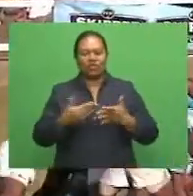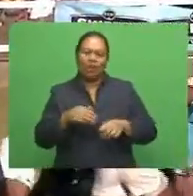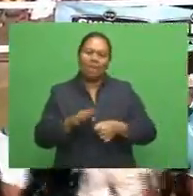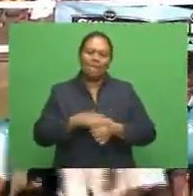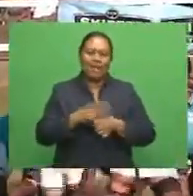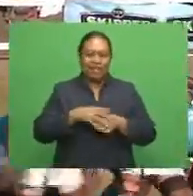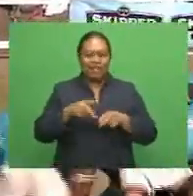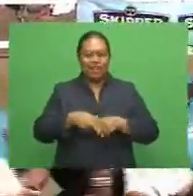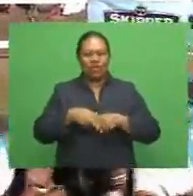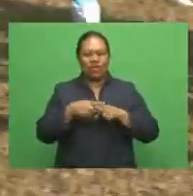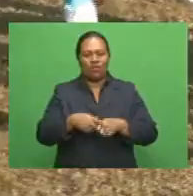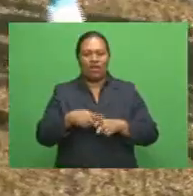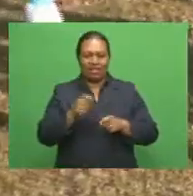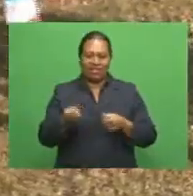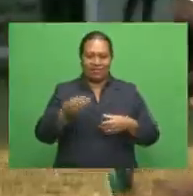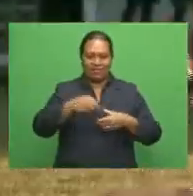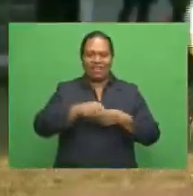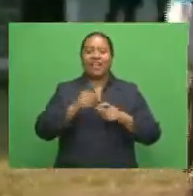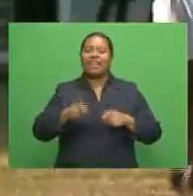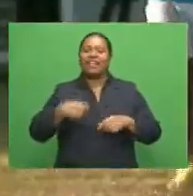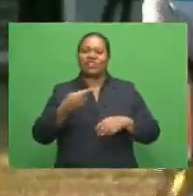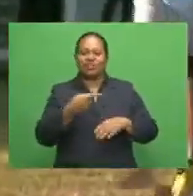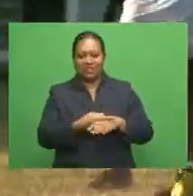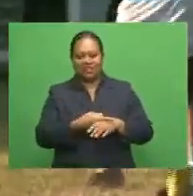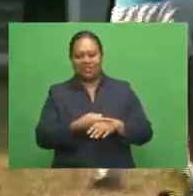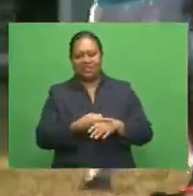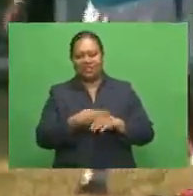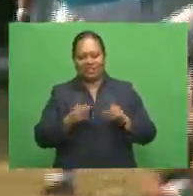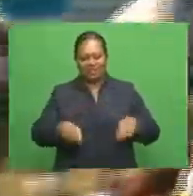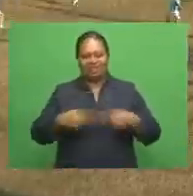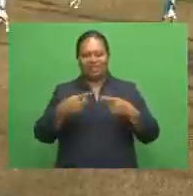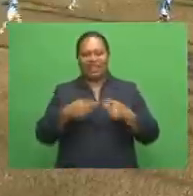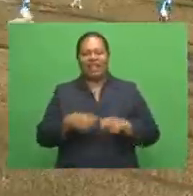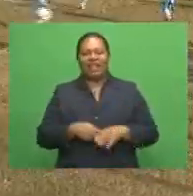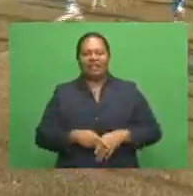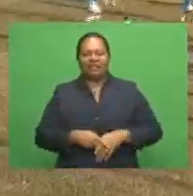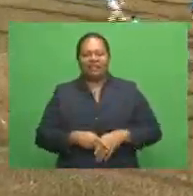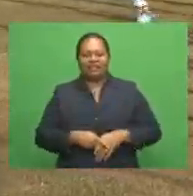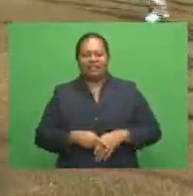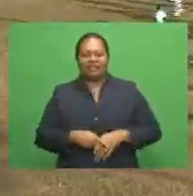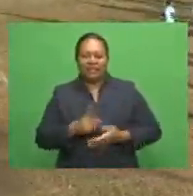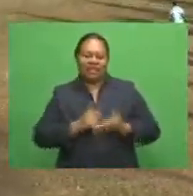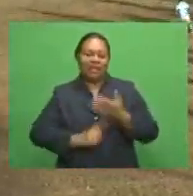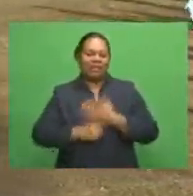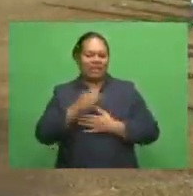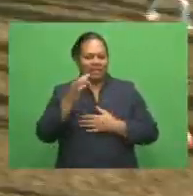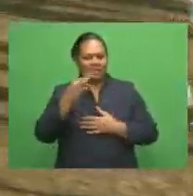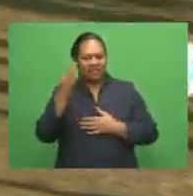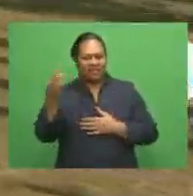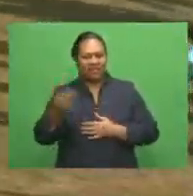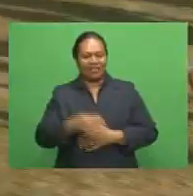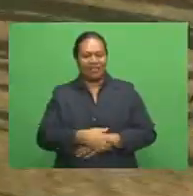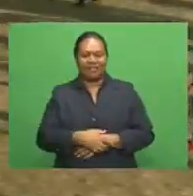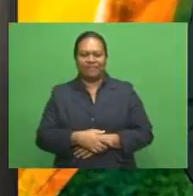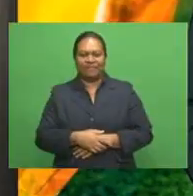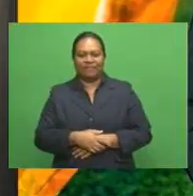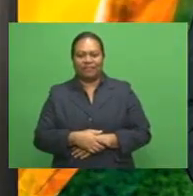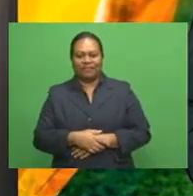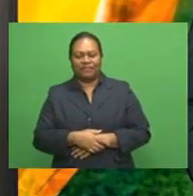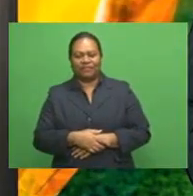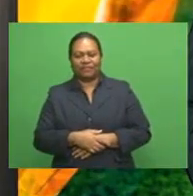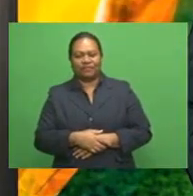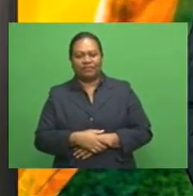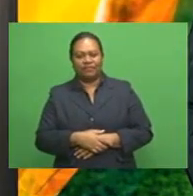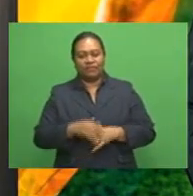Nadrunga lineup again against Namosi next weekend at Lawanga Park. Karleni Tavi, FBC Sports.